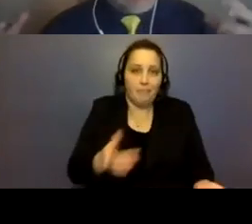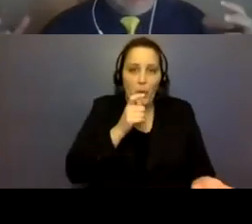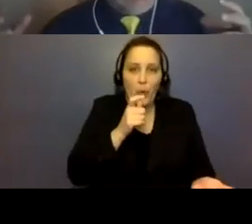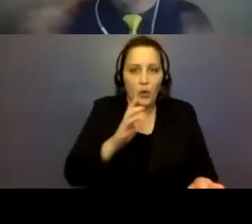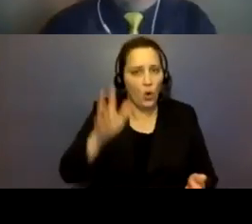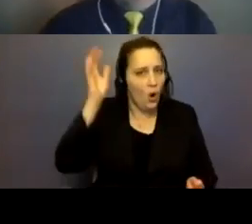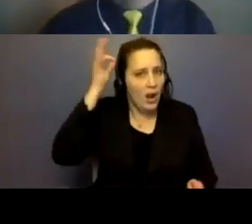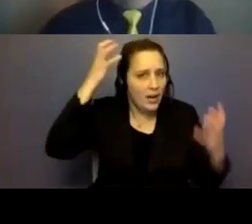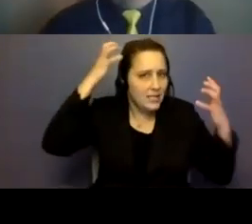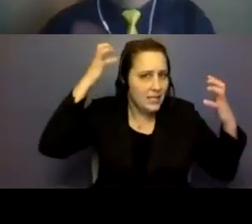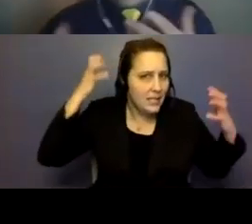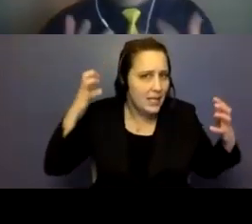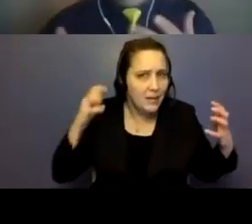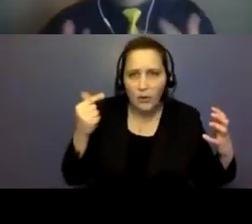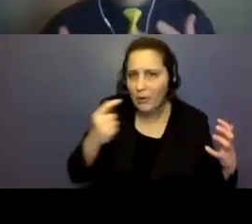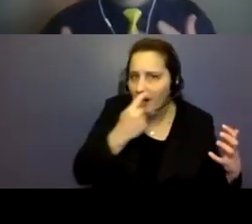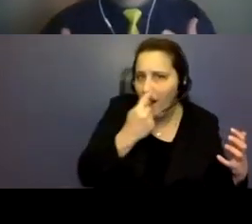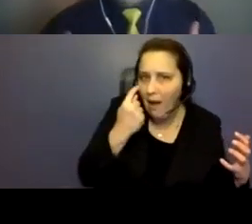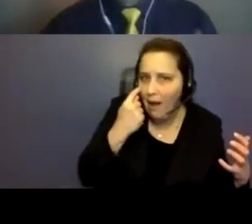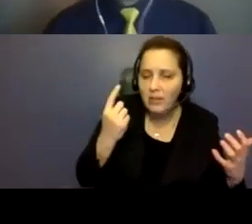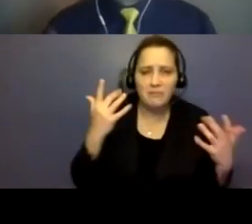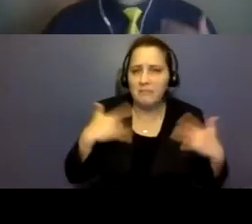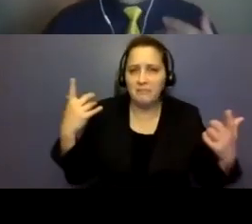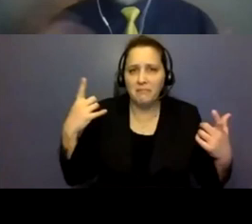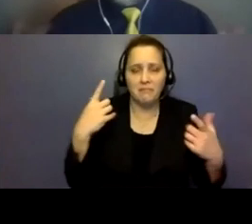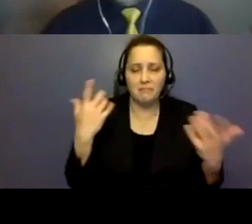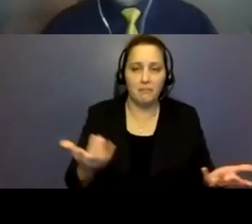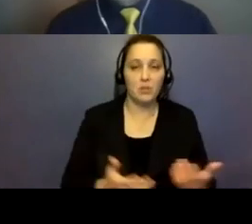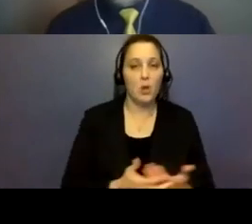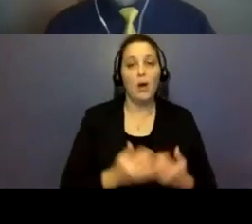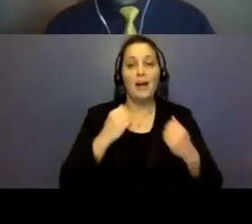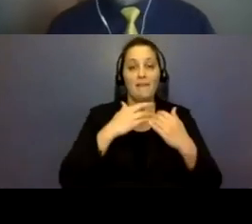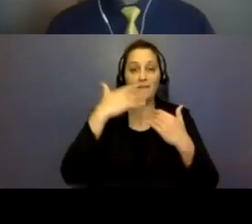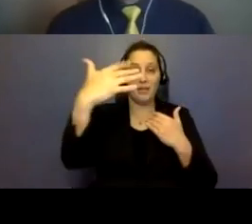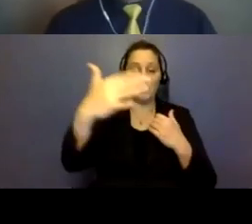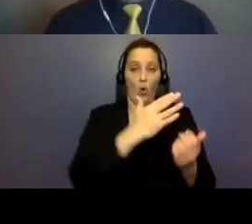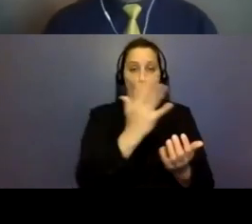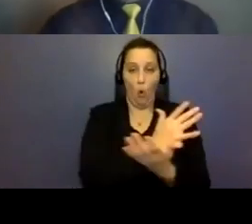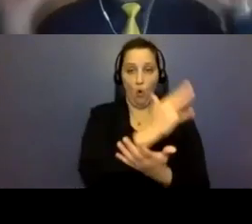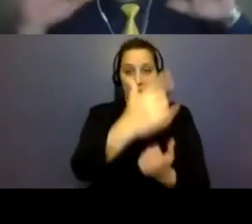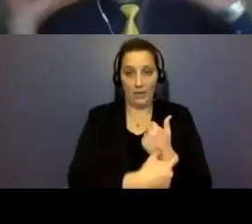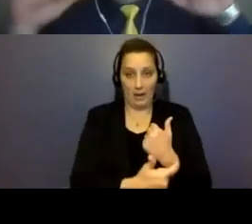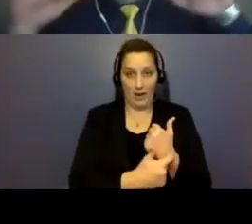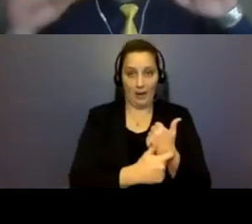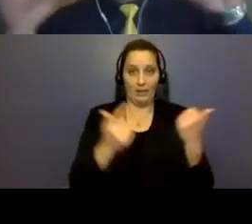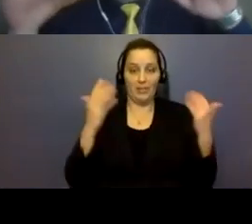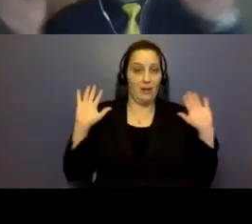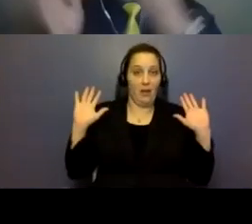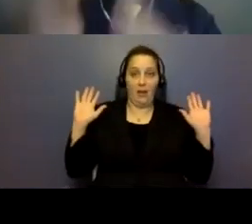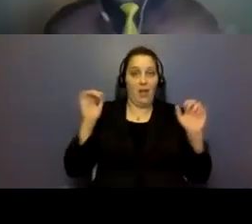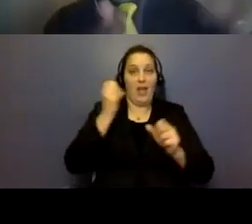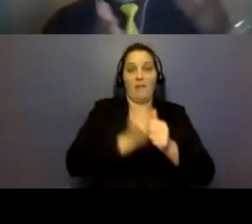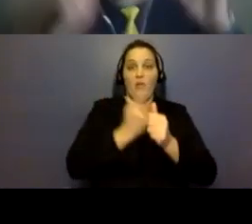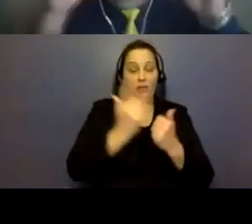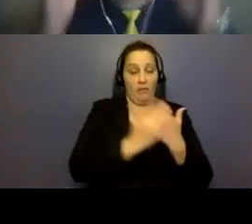is kinky, but you got green eyes? What's going on with that? So eventually, through times, they just said, okay, everybody from